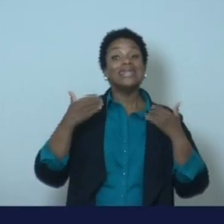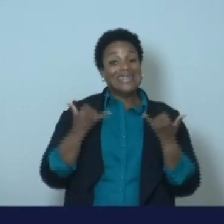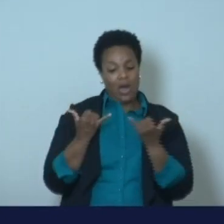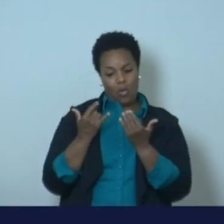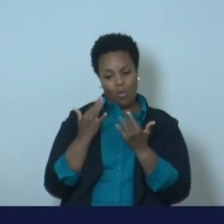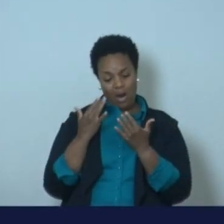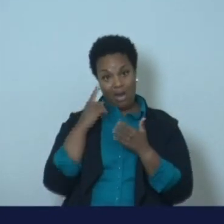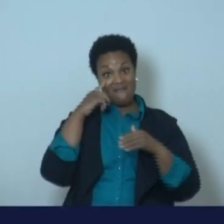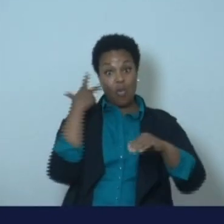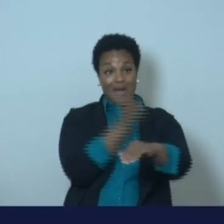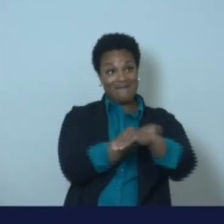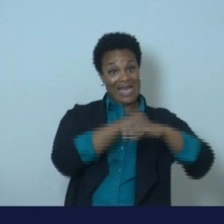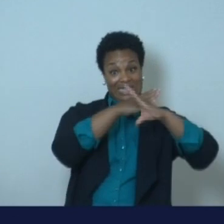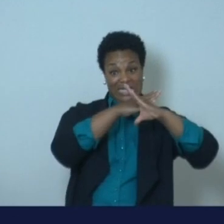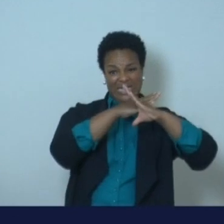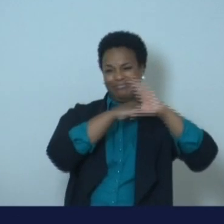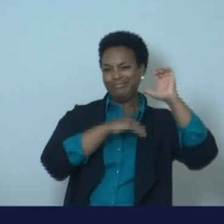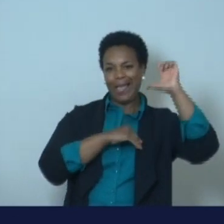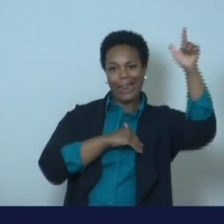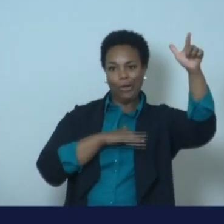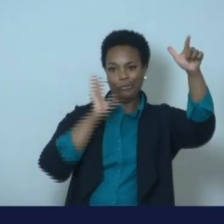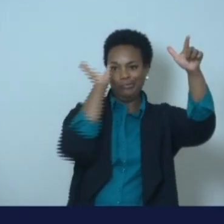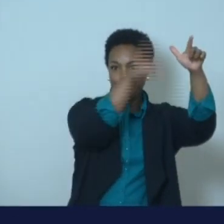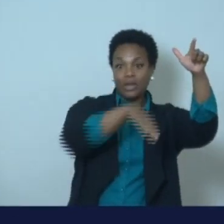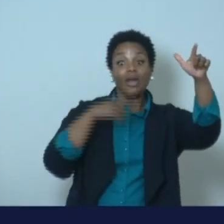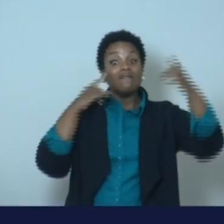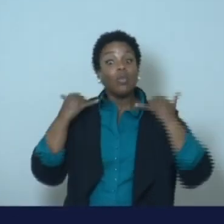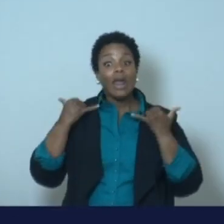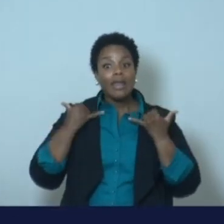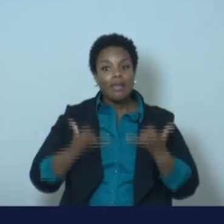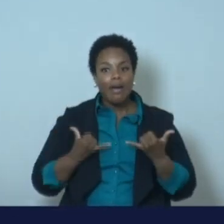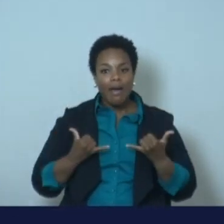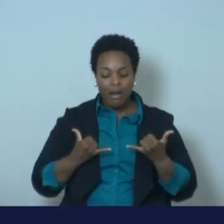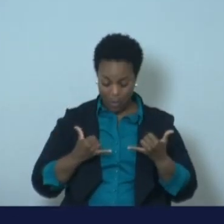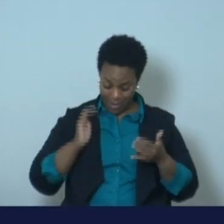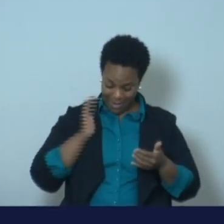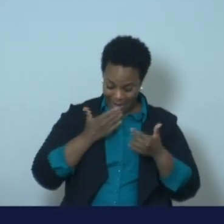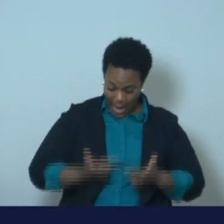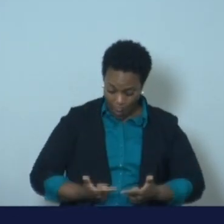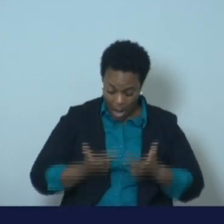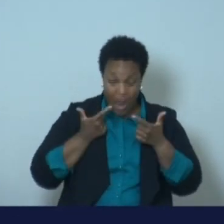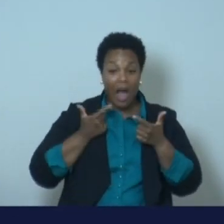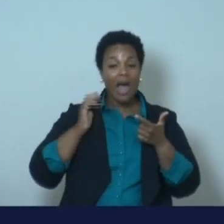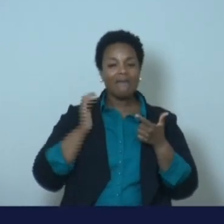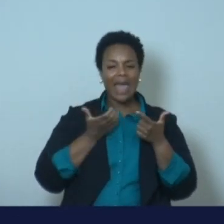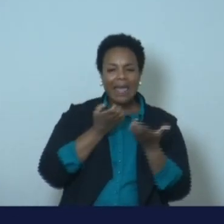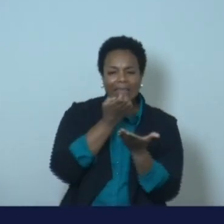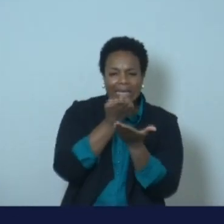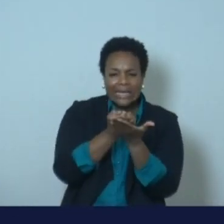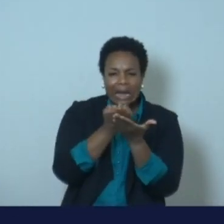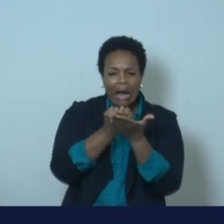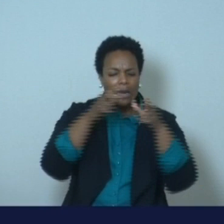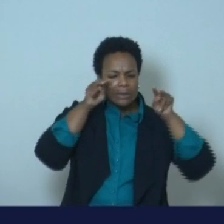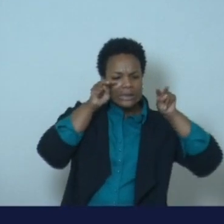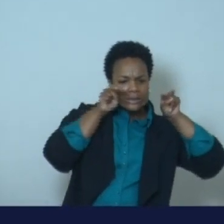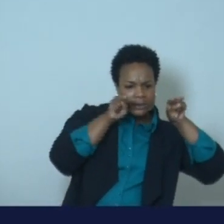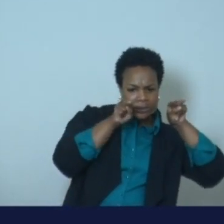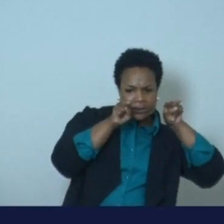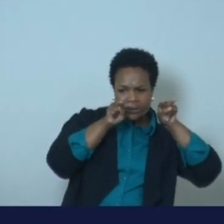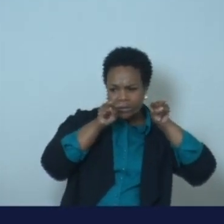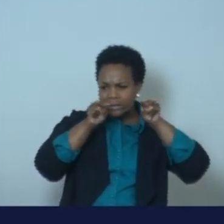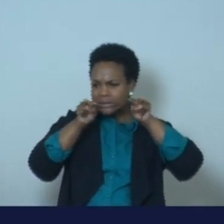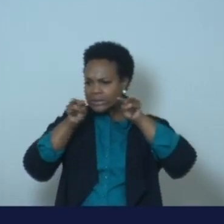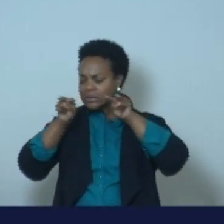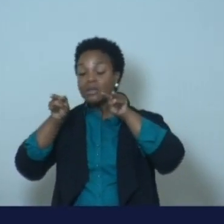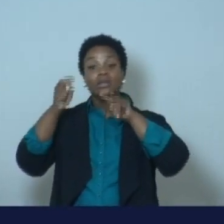to really manage our lives and the economy with a laser focus on the fact that we have an